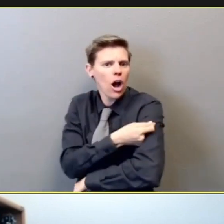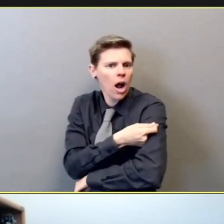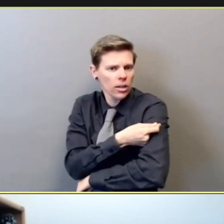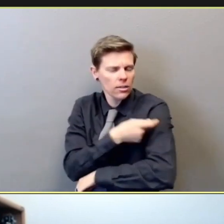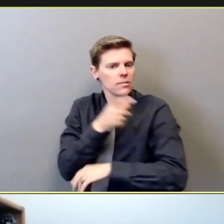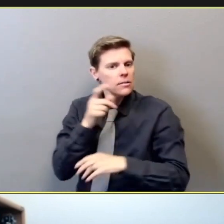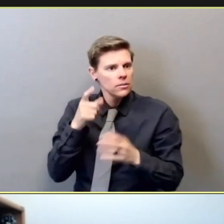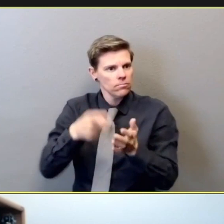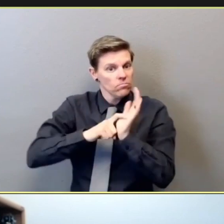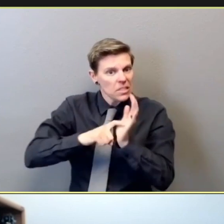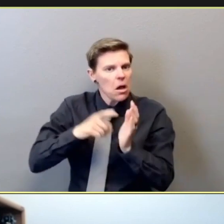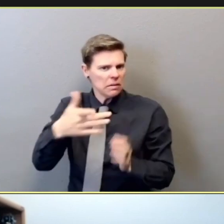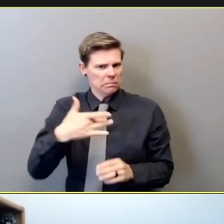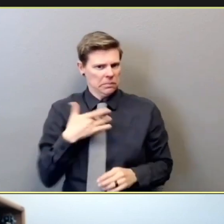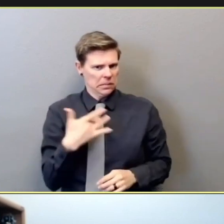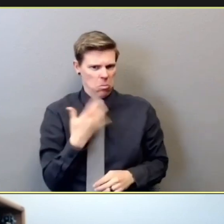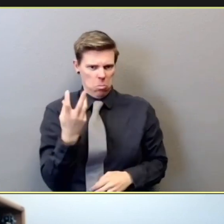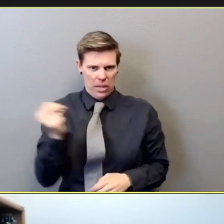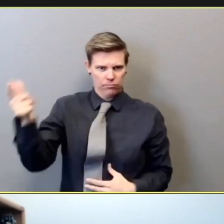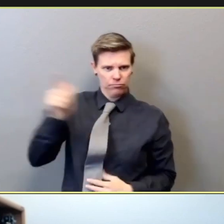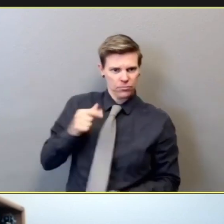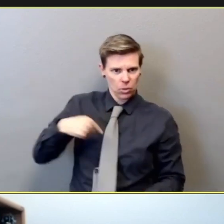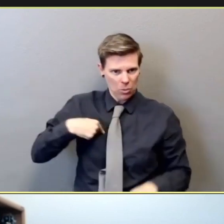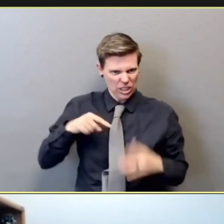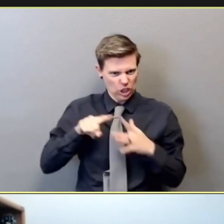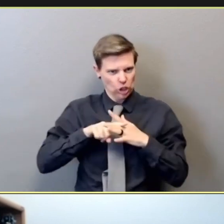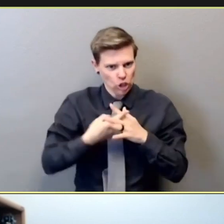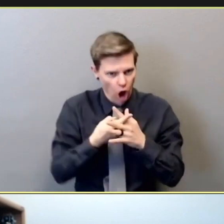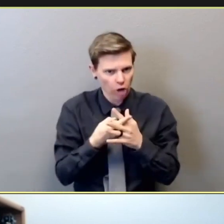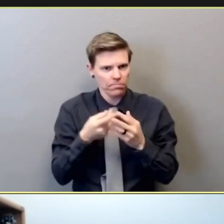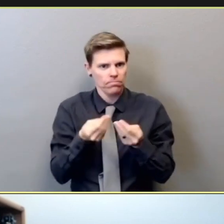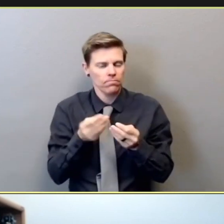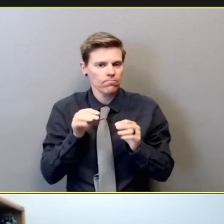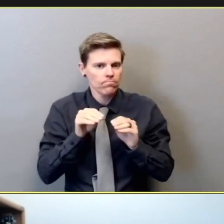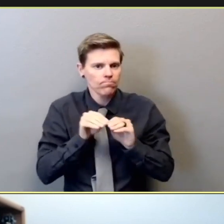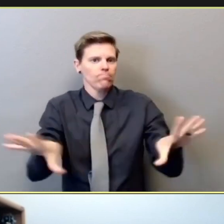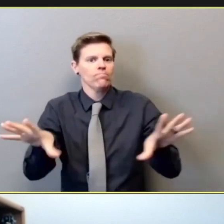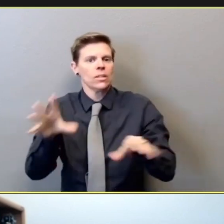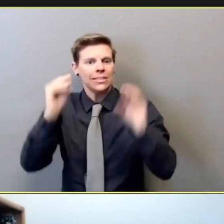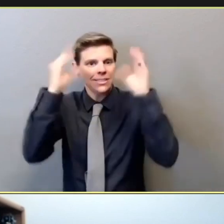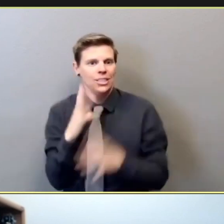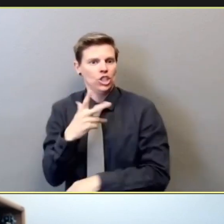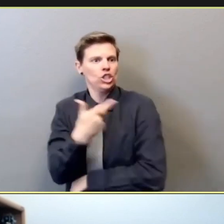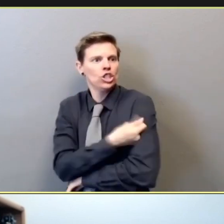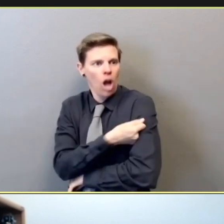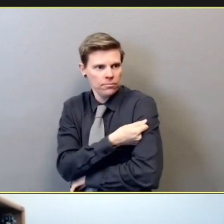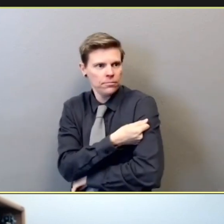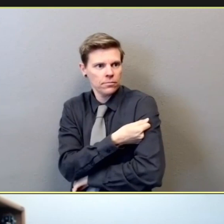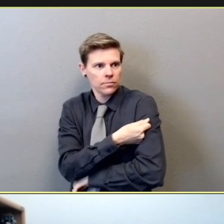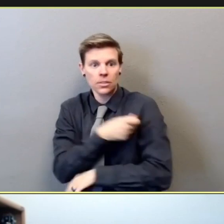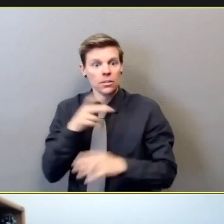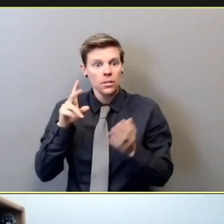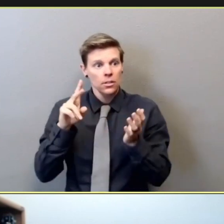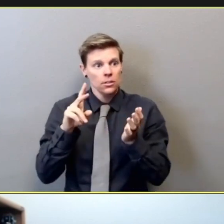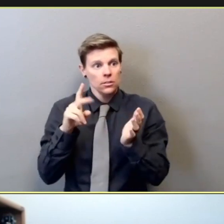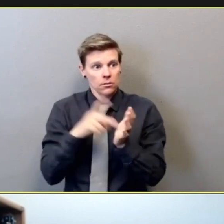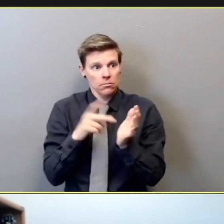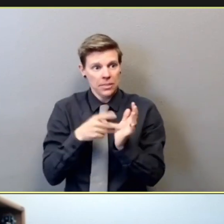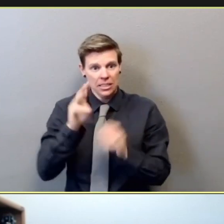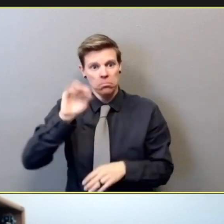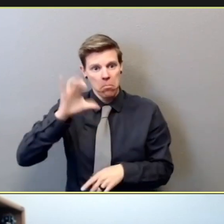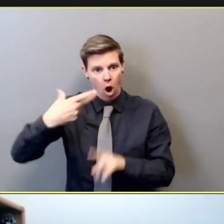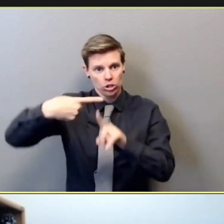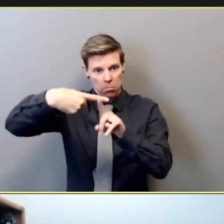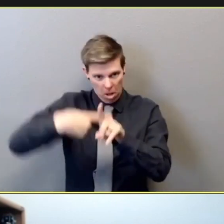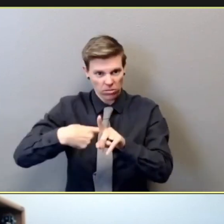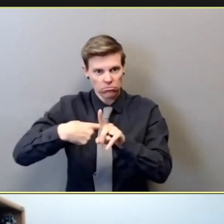again? Well, the goal is March, to have them all vaccinated in March. So working with them this week, them being the president and the